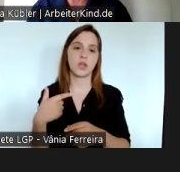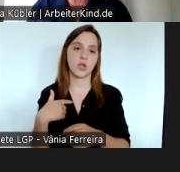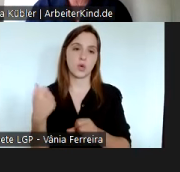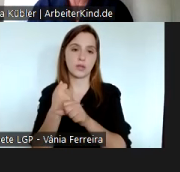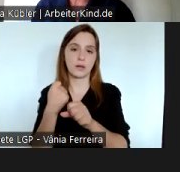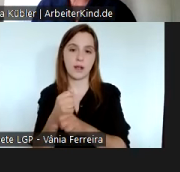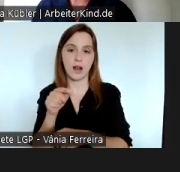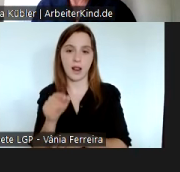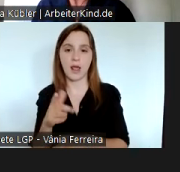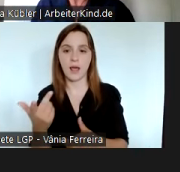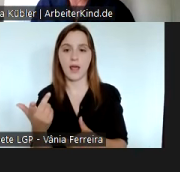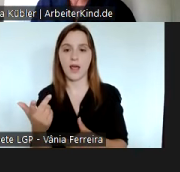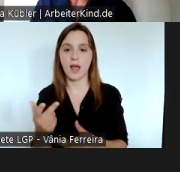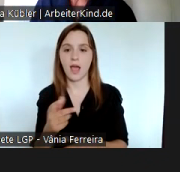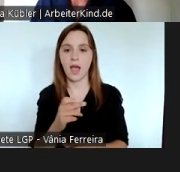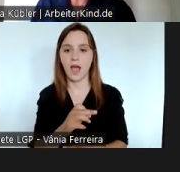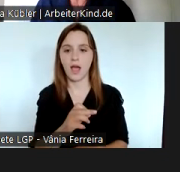Arbeiterkind.de, was founded.